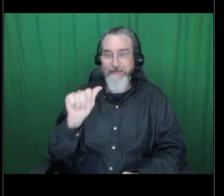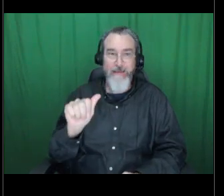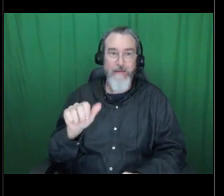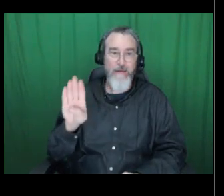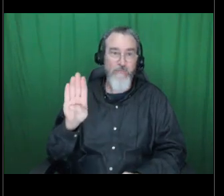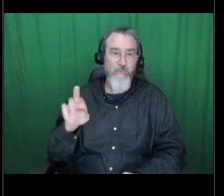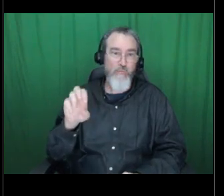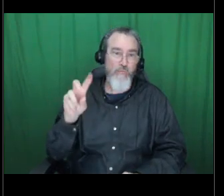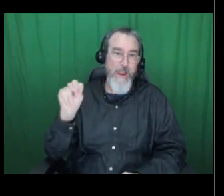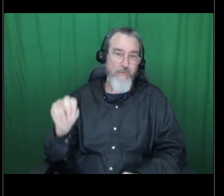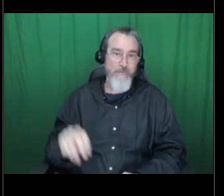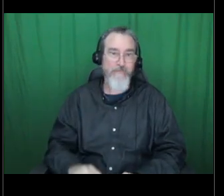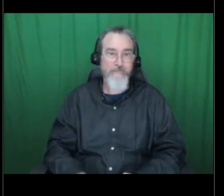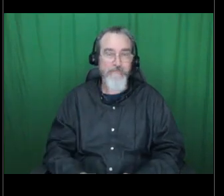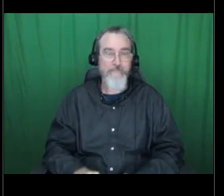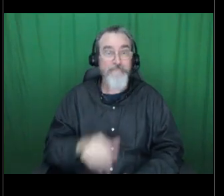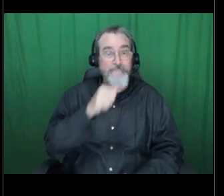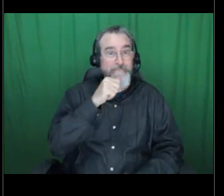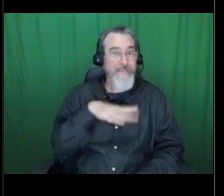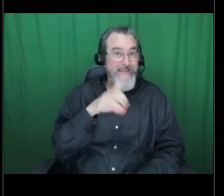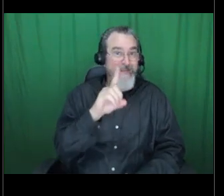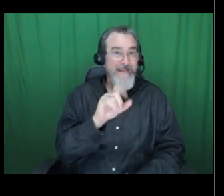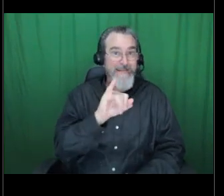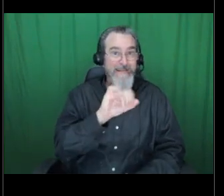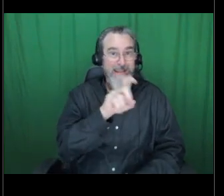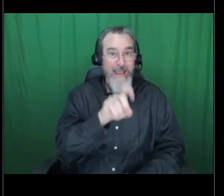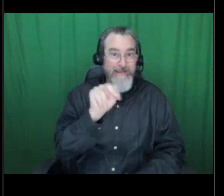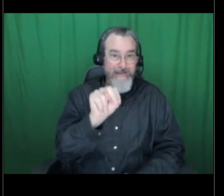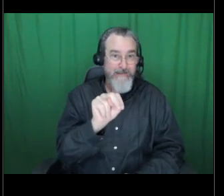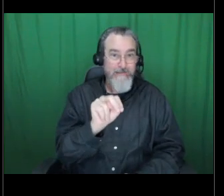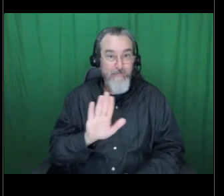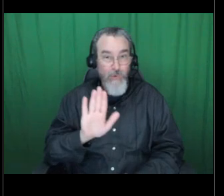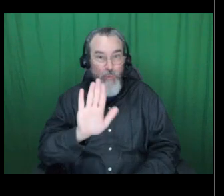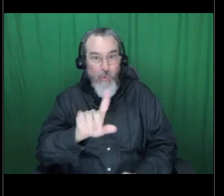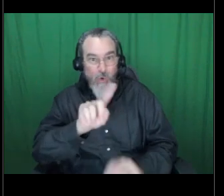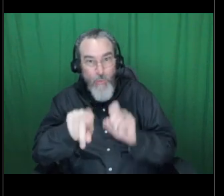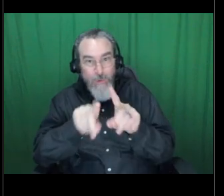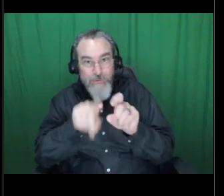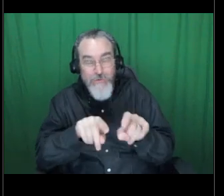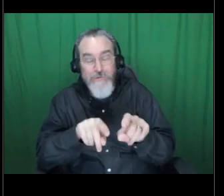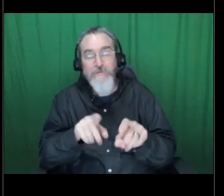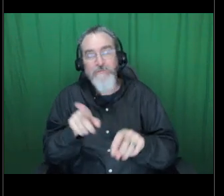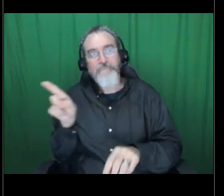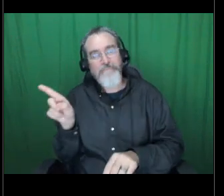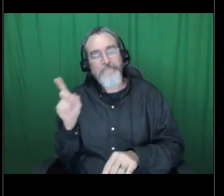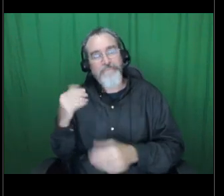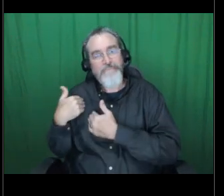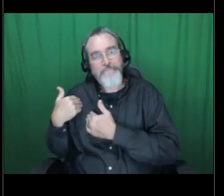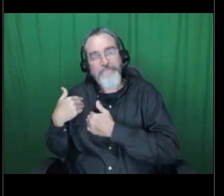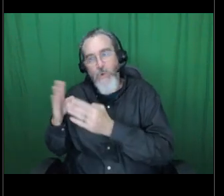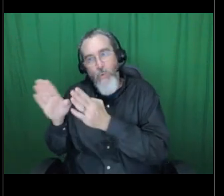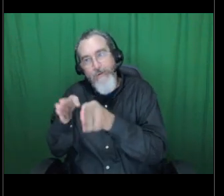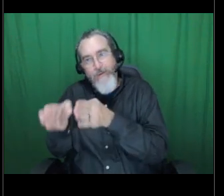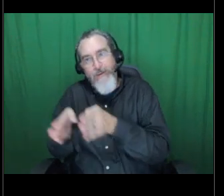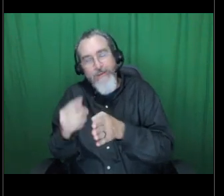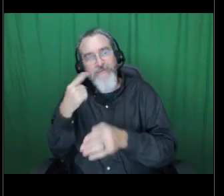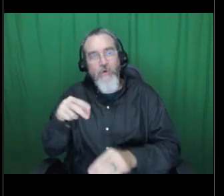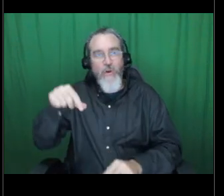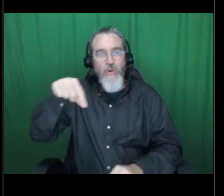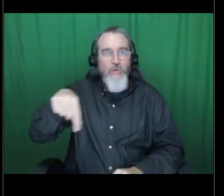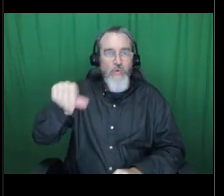Ms. Liz Dyson will organize your questions for the Q&A portion of today's presentation, which